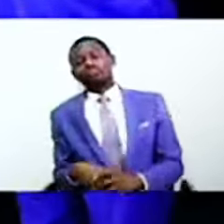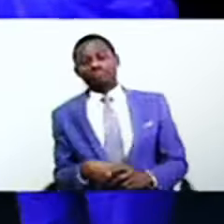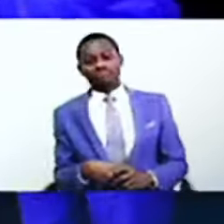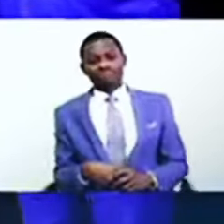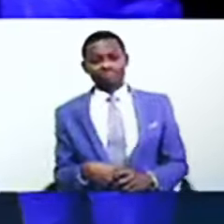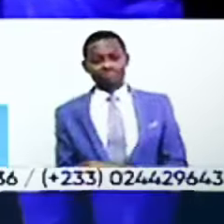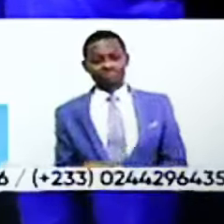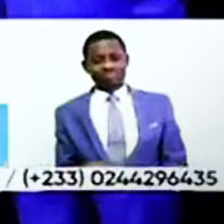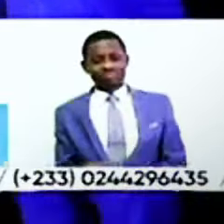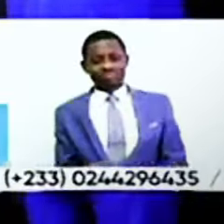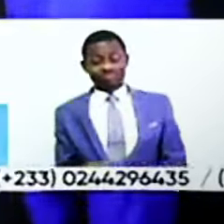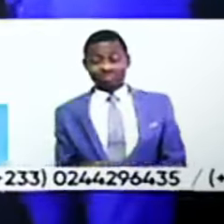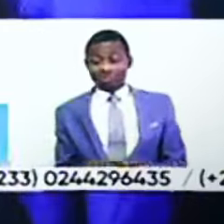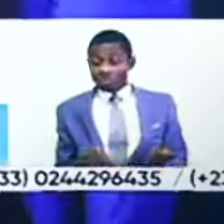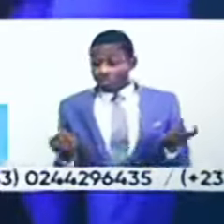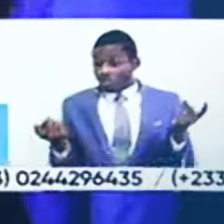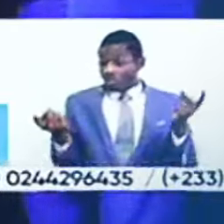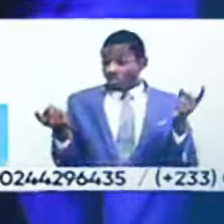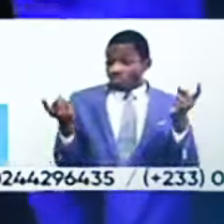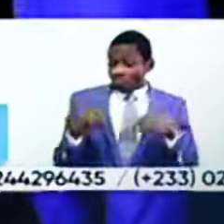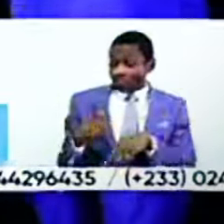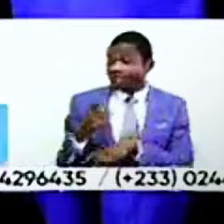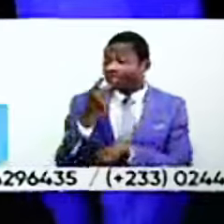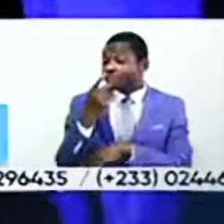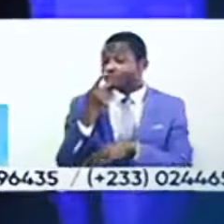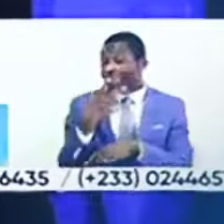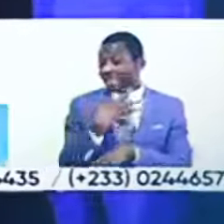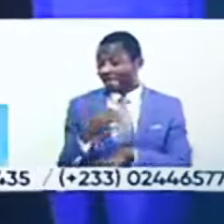and the James,